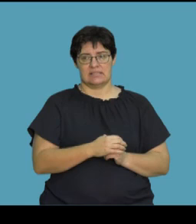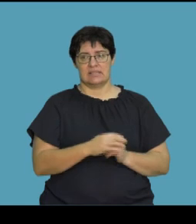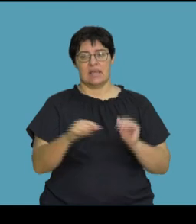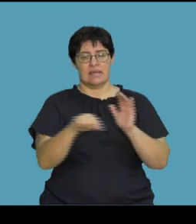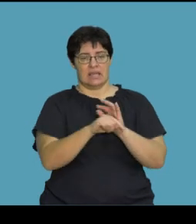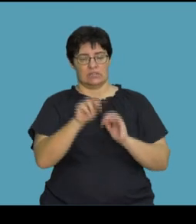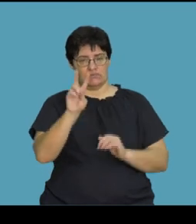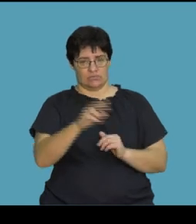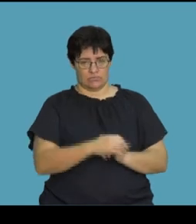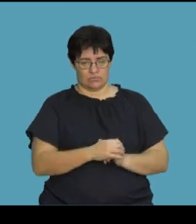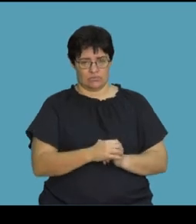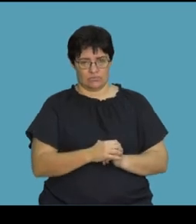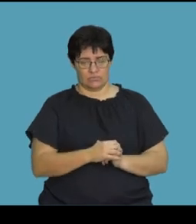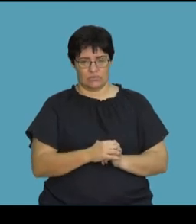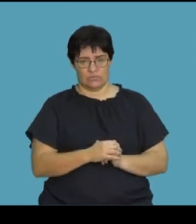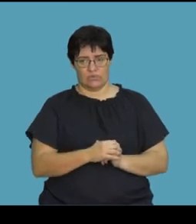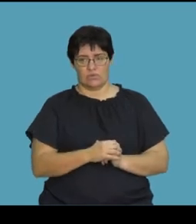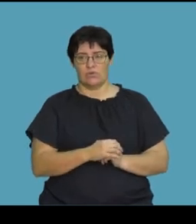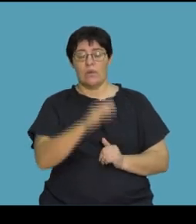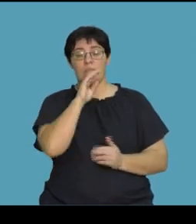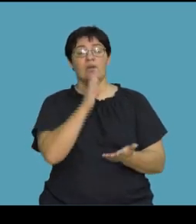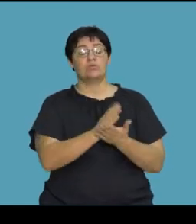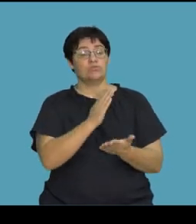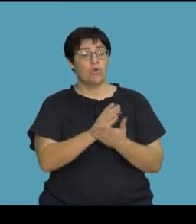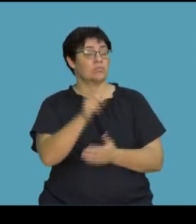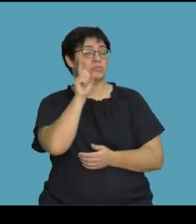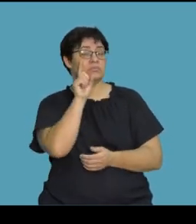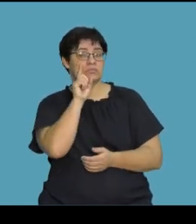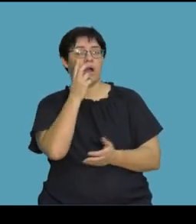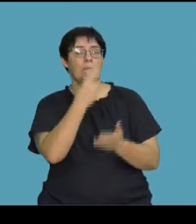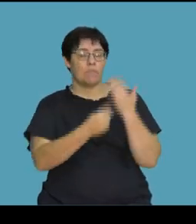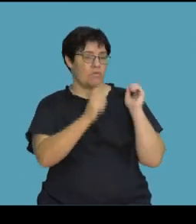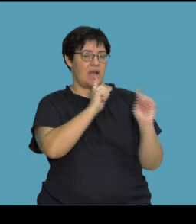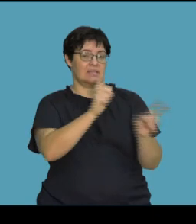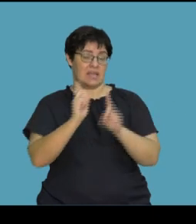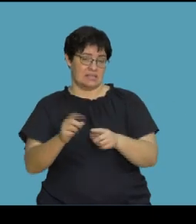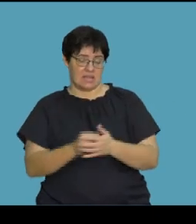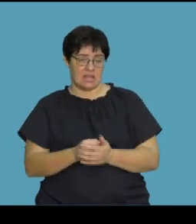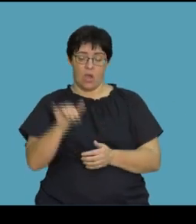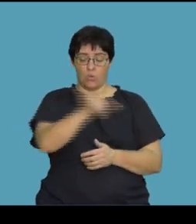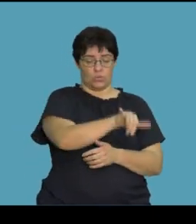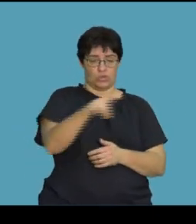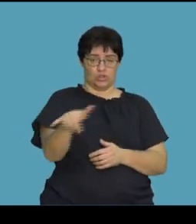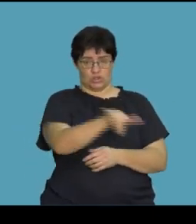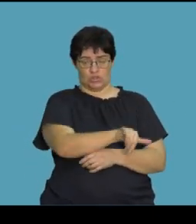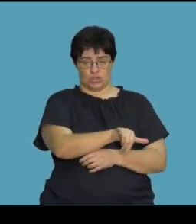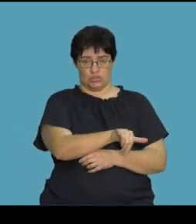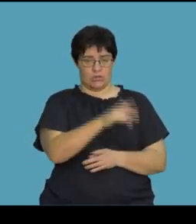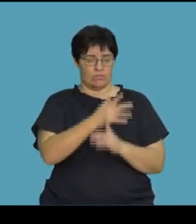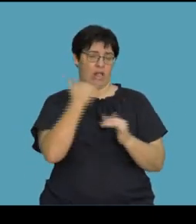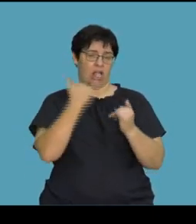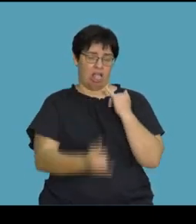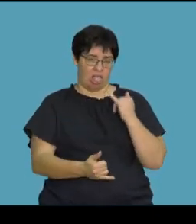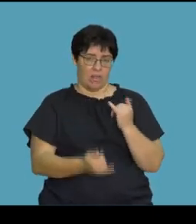equal to negative 2. Then you need to make sure that you test both these answers to say which one will